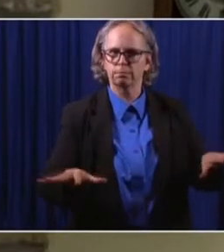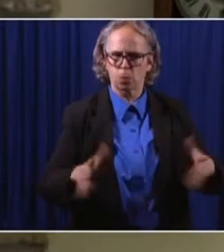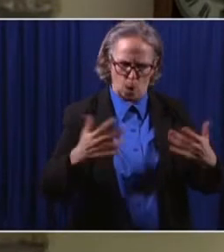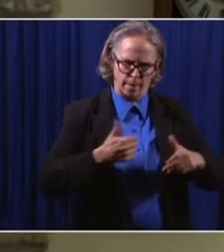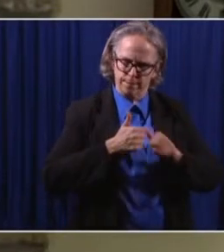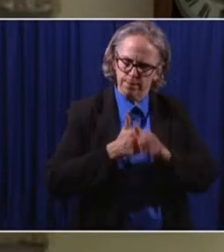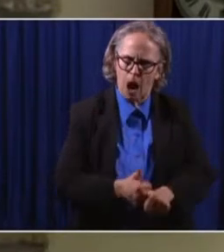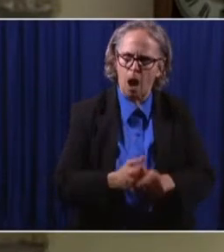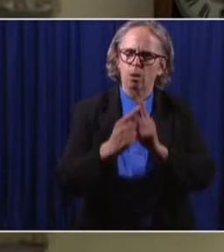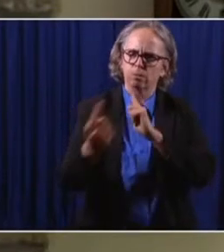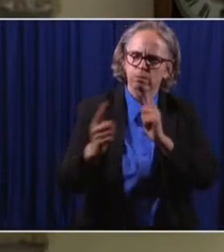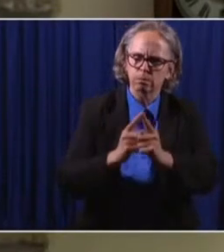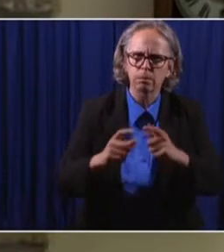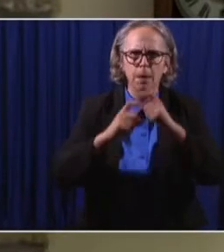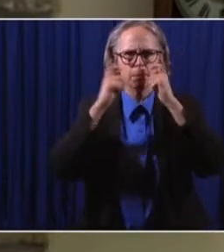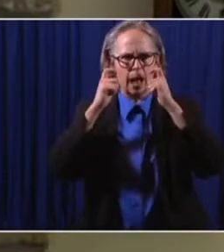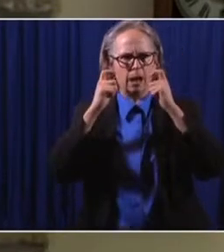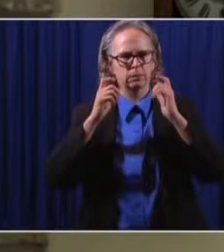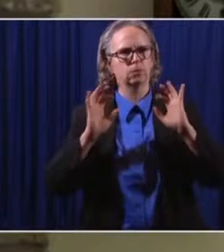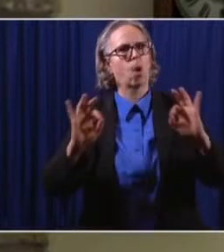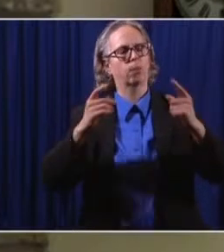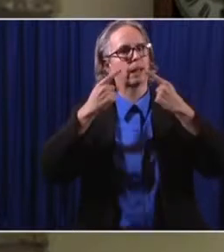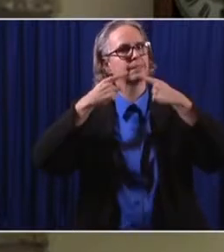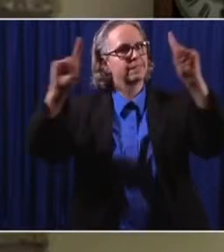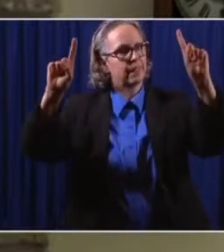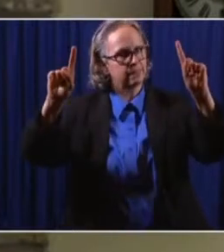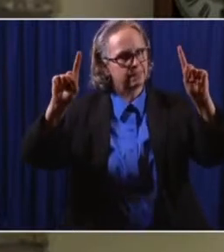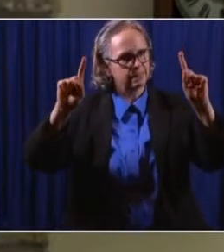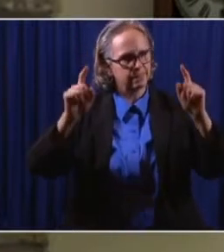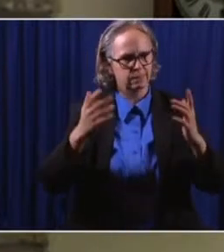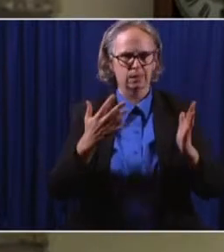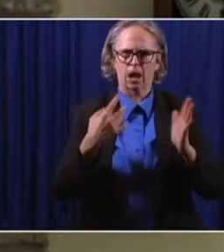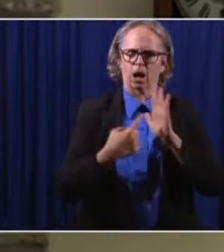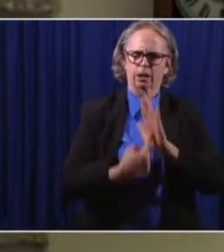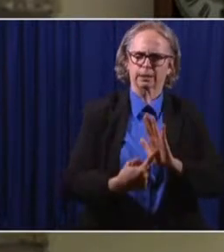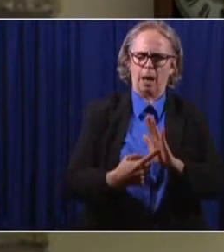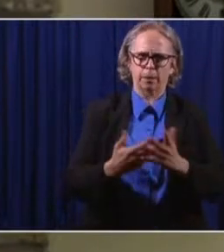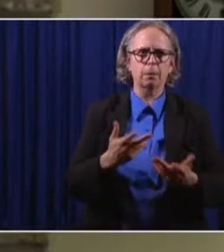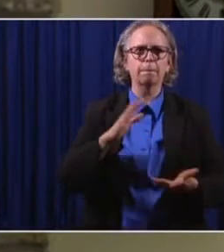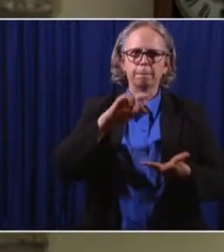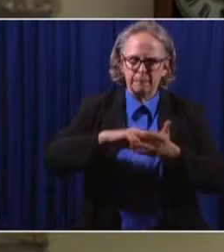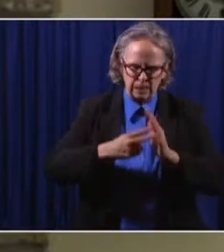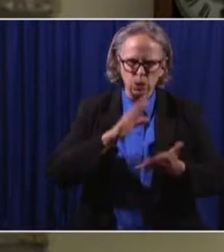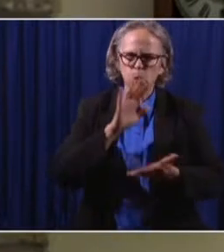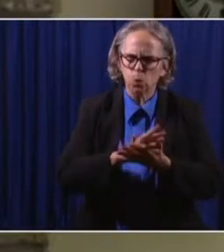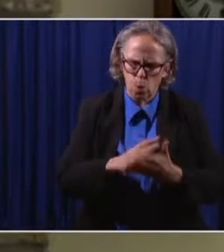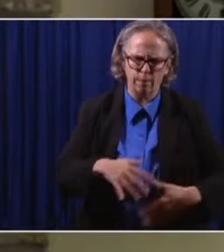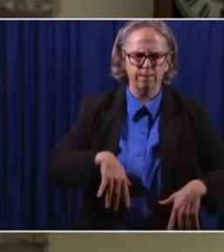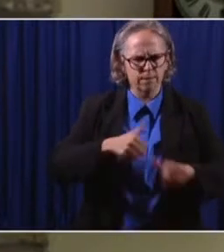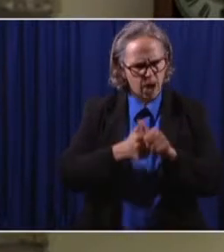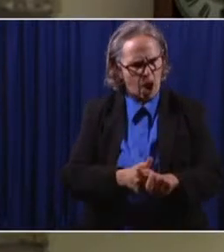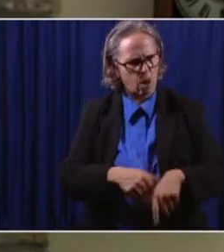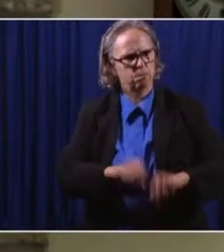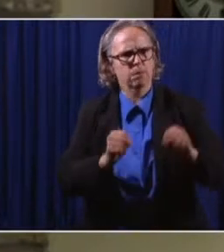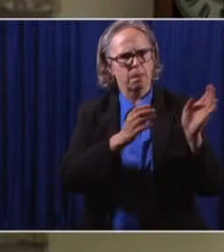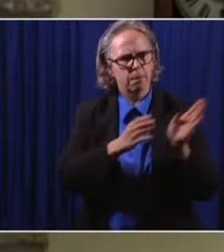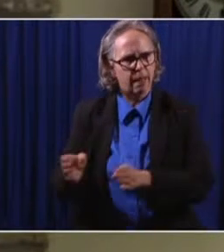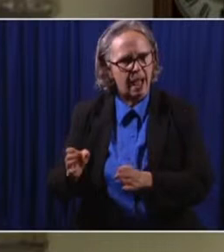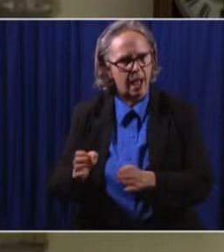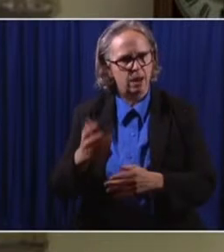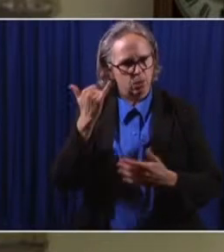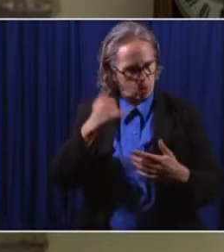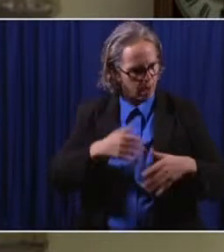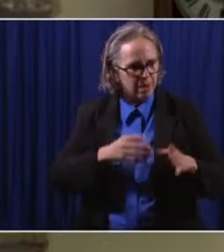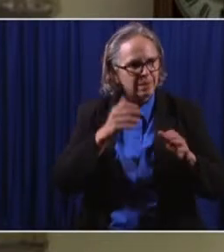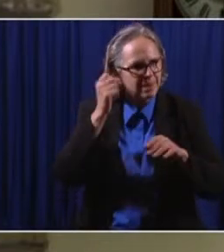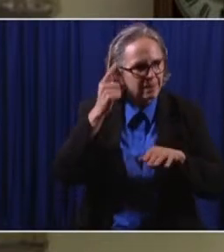and more. This is a great example of a school having a proper plan in place and executing that plan and cooperating